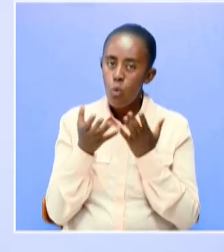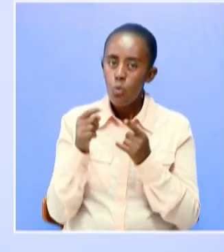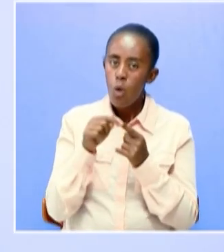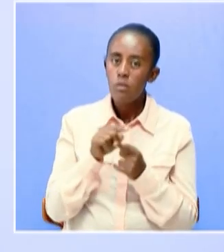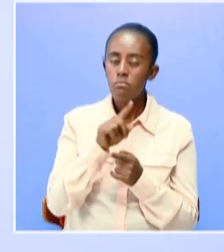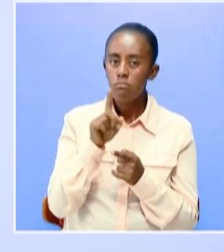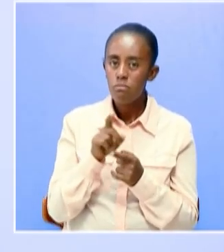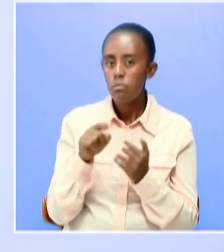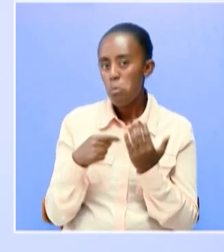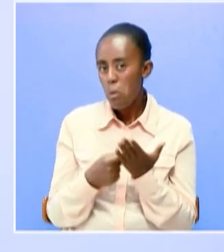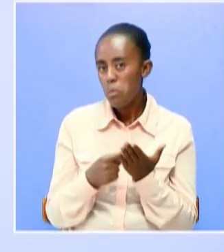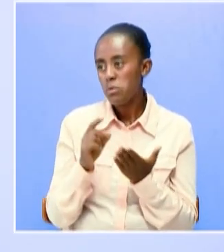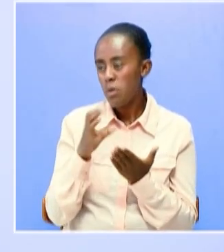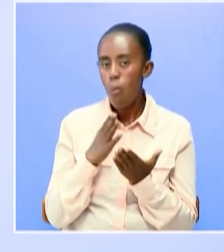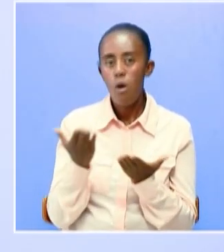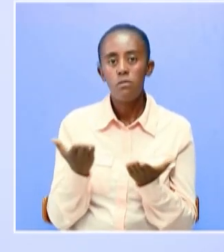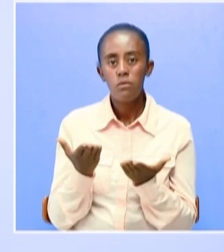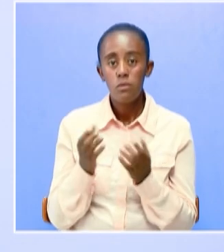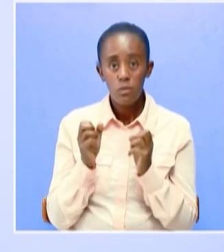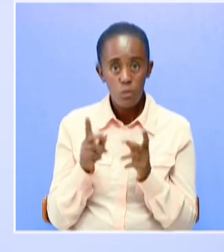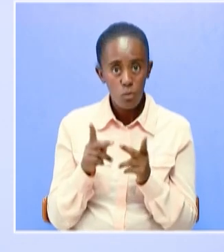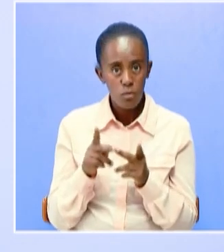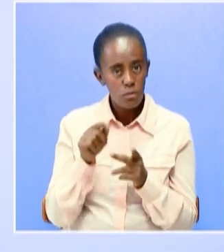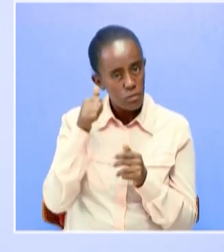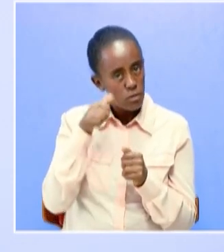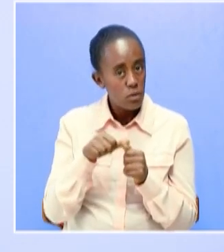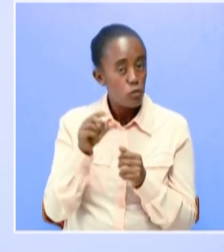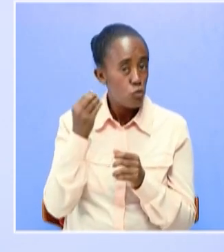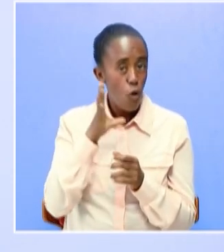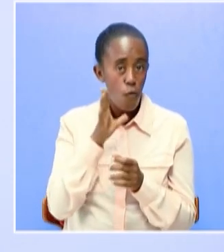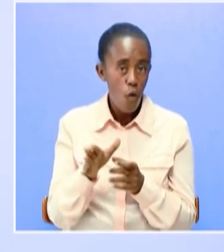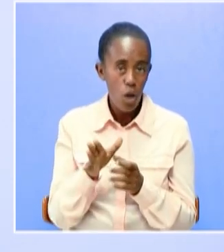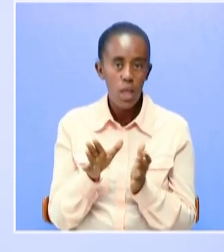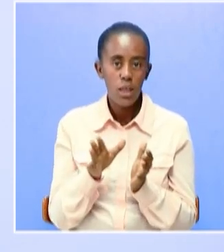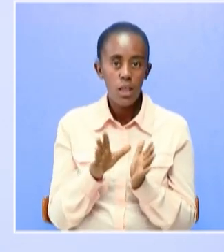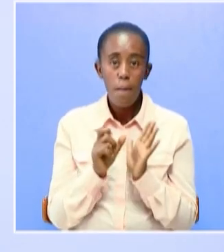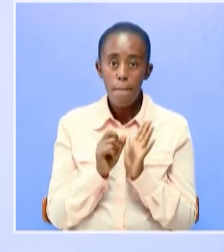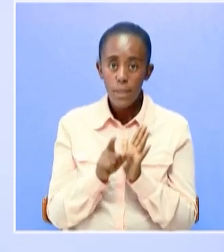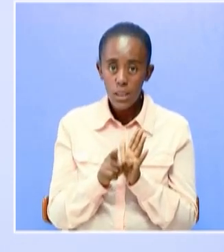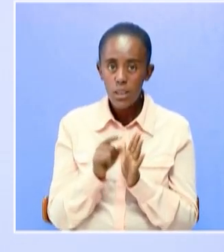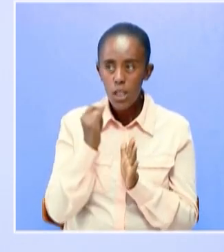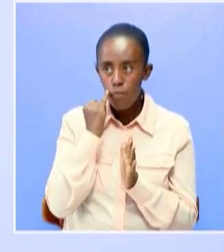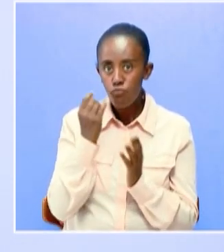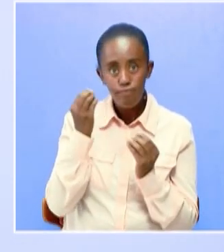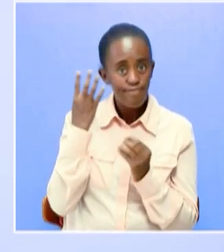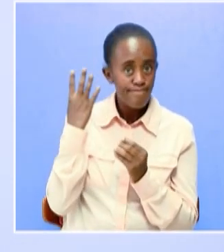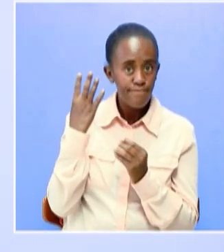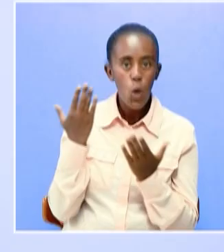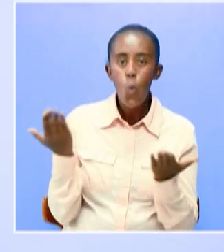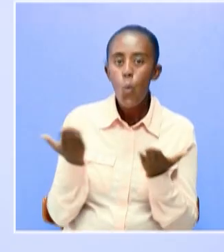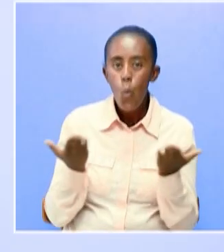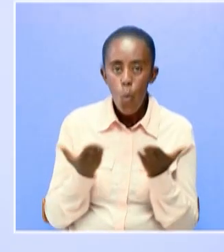about something someone else. Okay, bear in your mind, don't forget it. For example, if you don't know